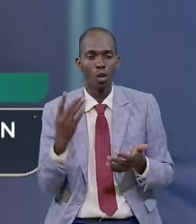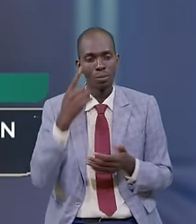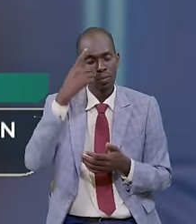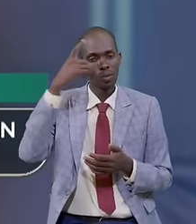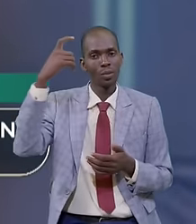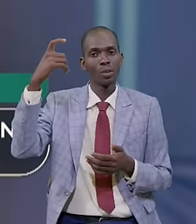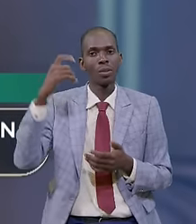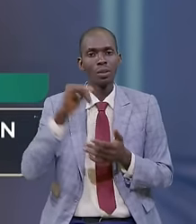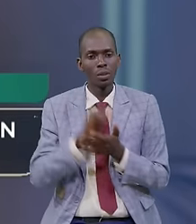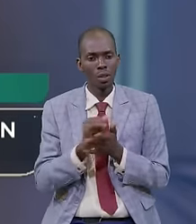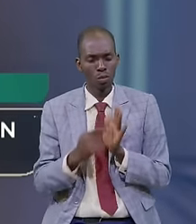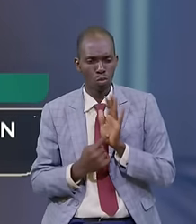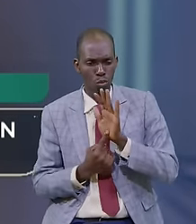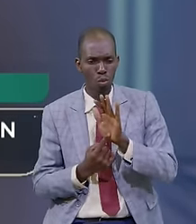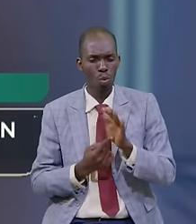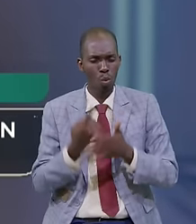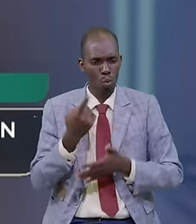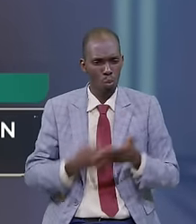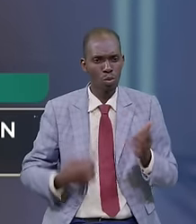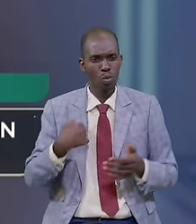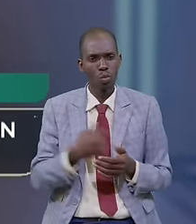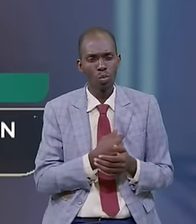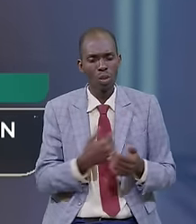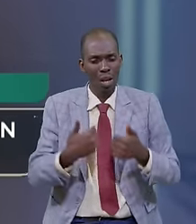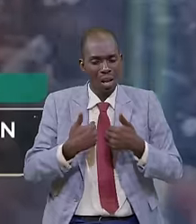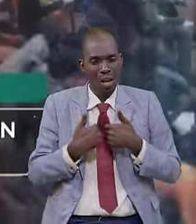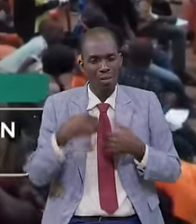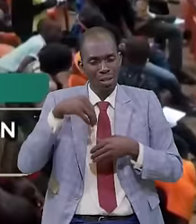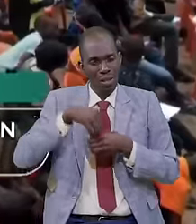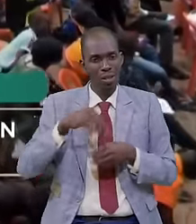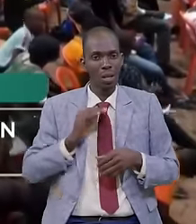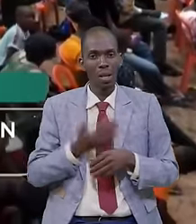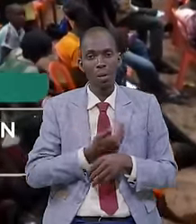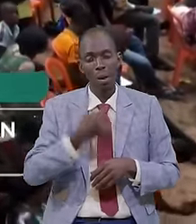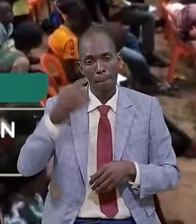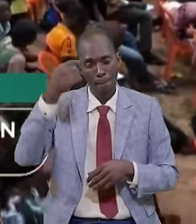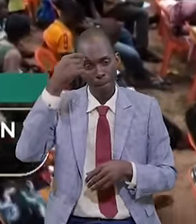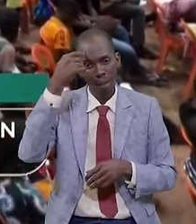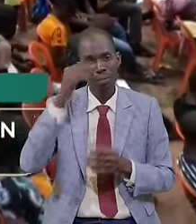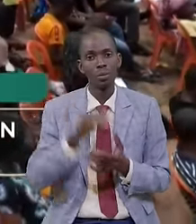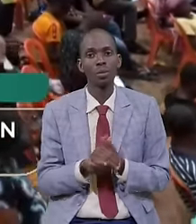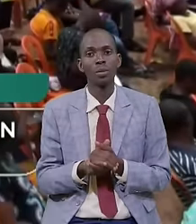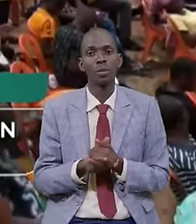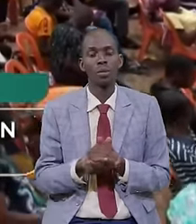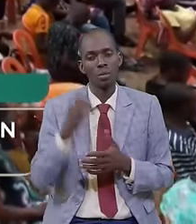projects our mind. What I'm thinking about, I'm thinking about what I will be in the